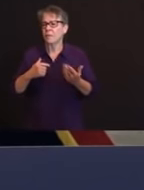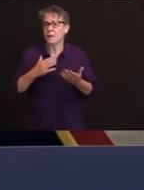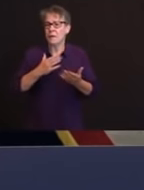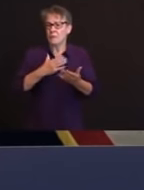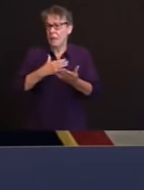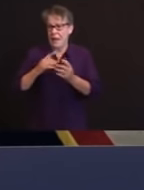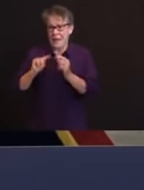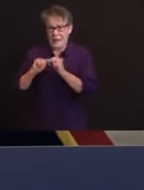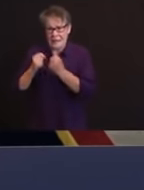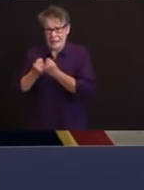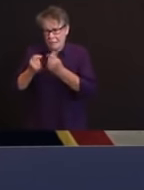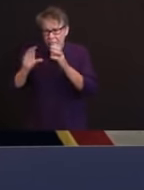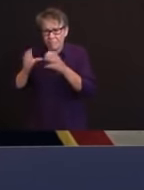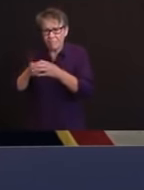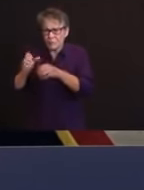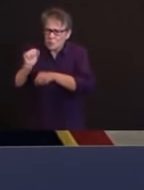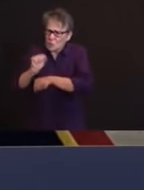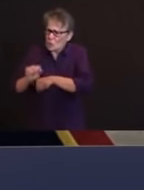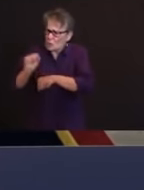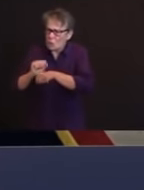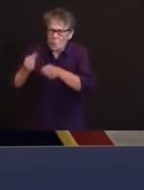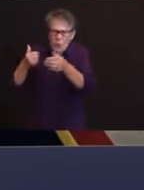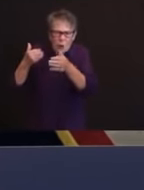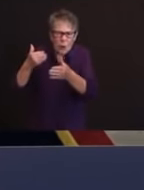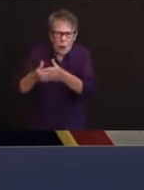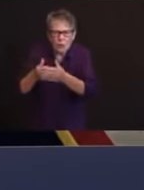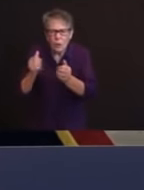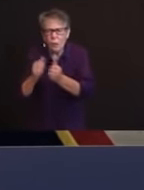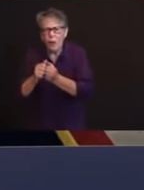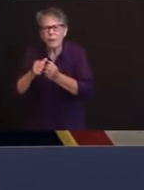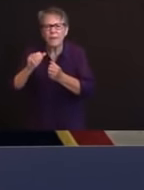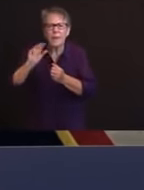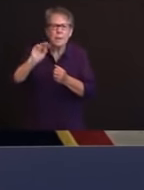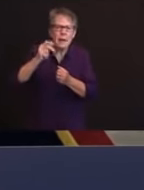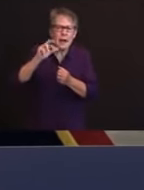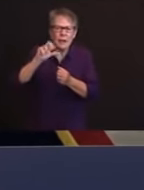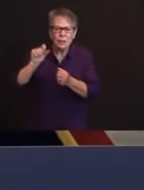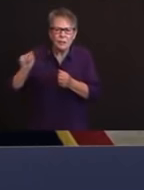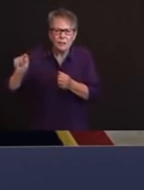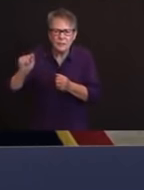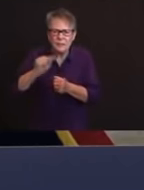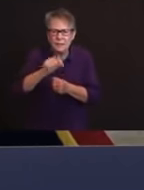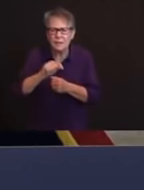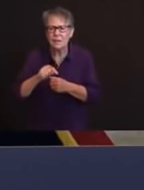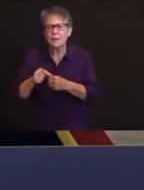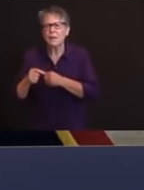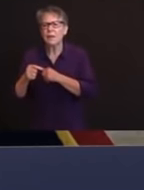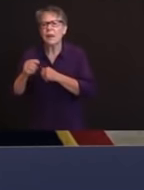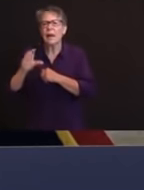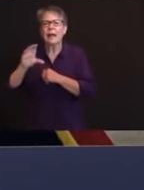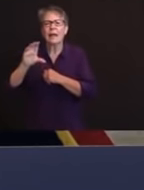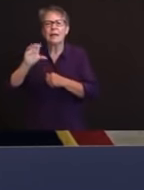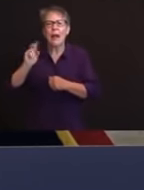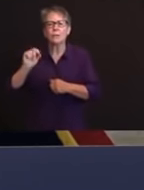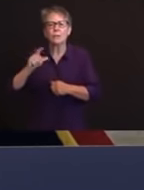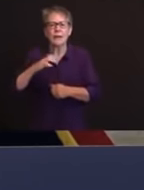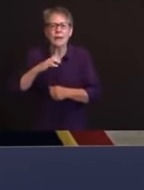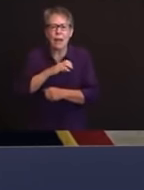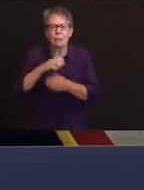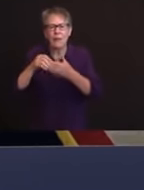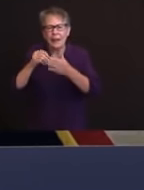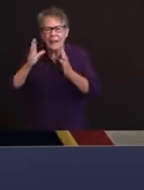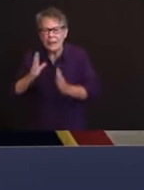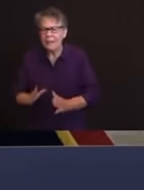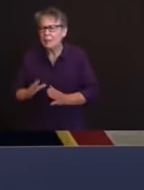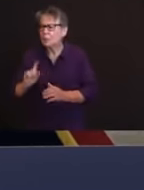Jersey. If there's any mayor or city council person in New Jersey, any county leader that needs support from the federal government, please